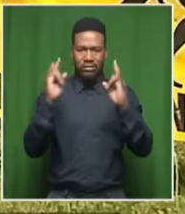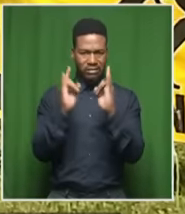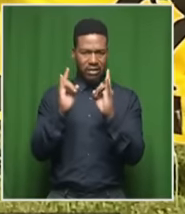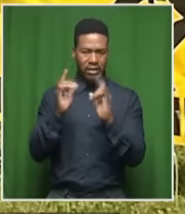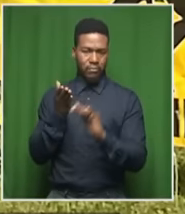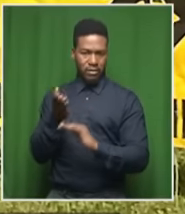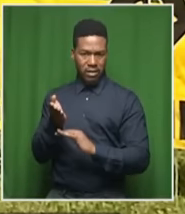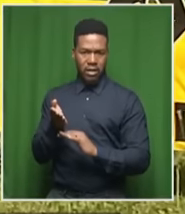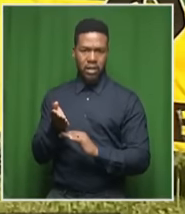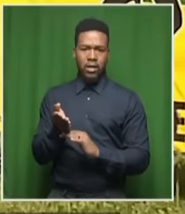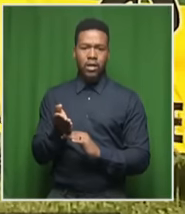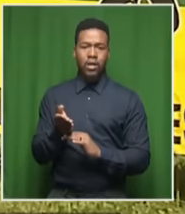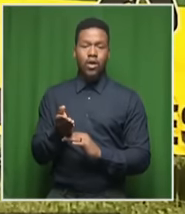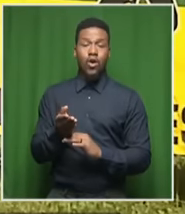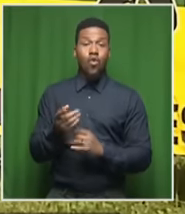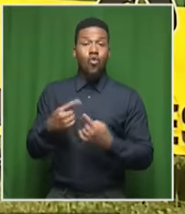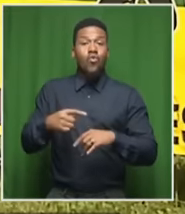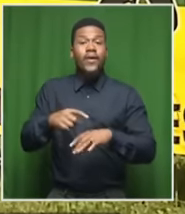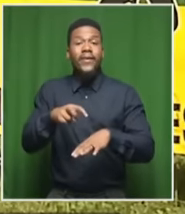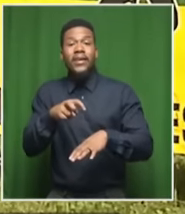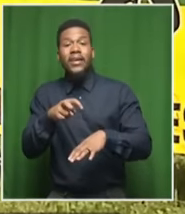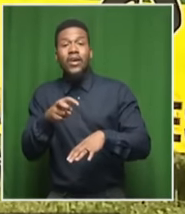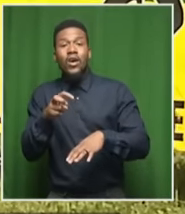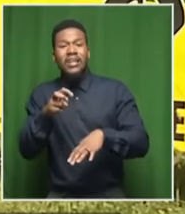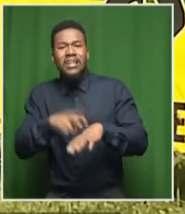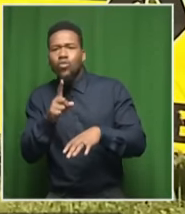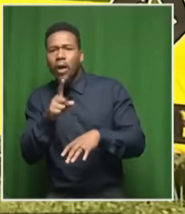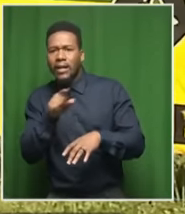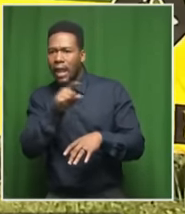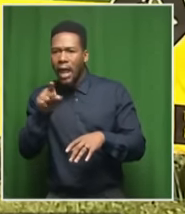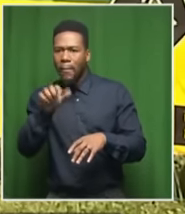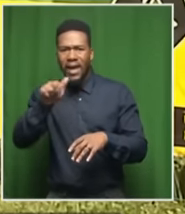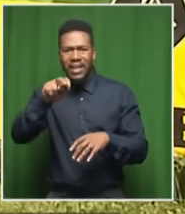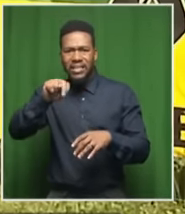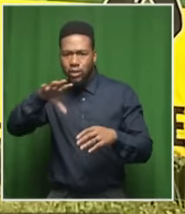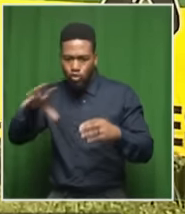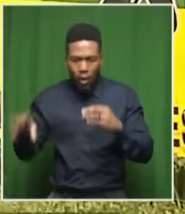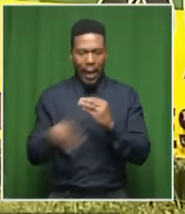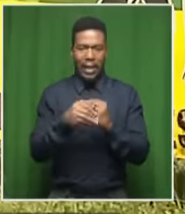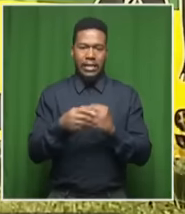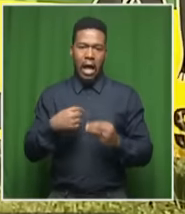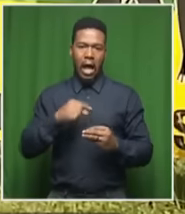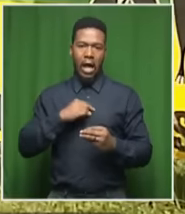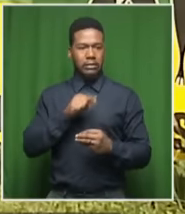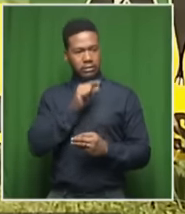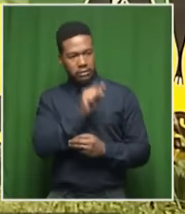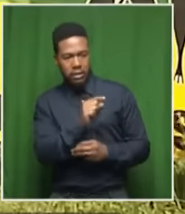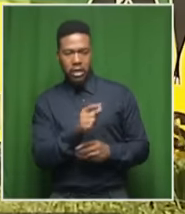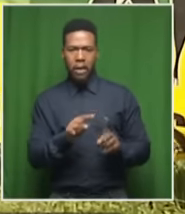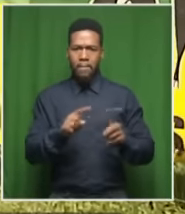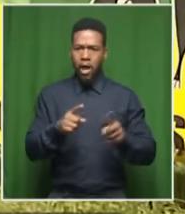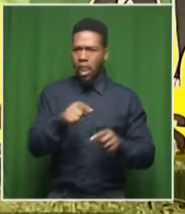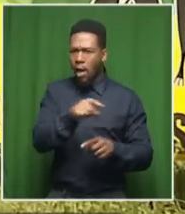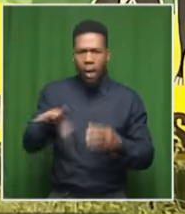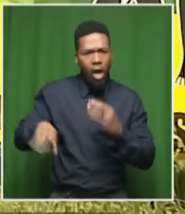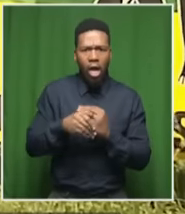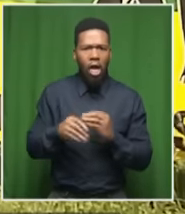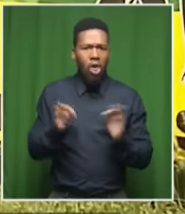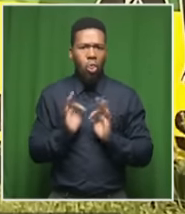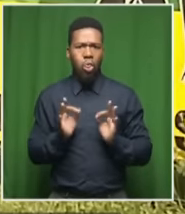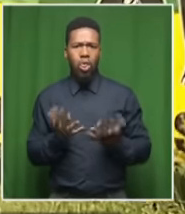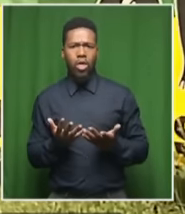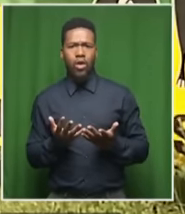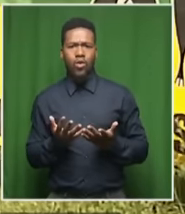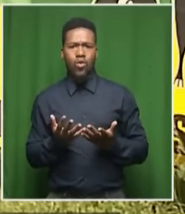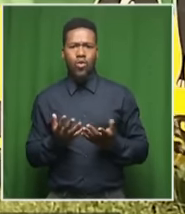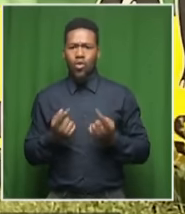to take us into integration into the SANDF. They never had any plan. But when there were problems in the integration process, we came back from the ANC telling